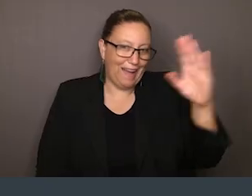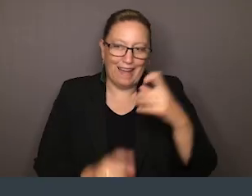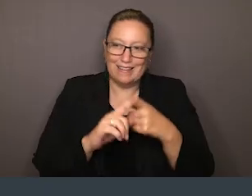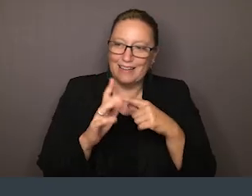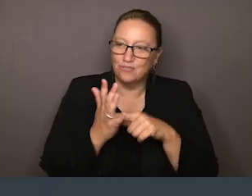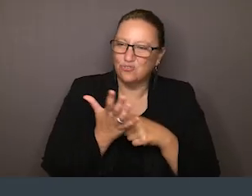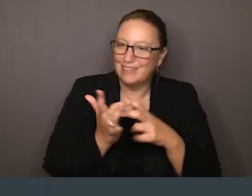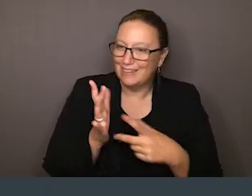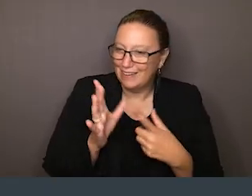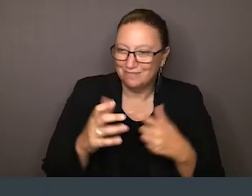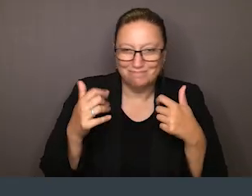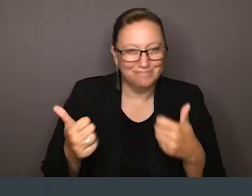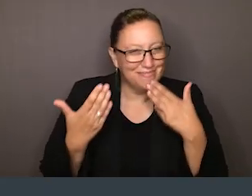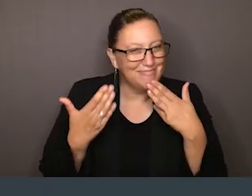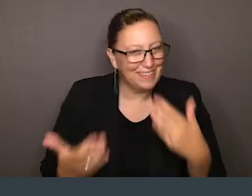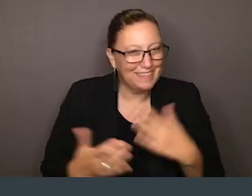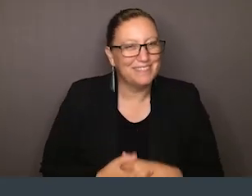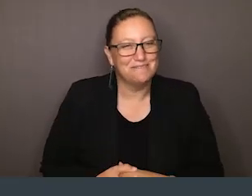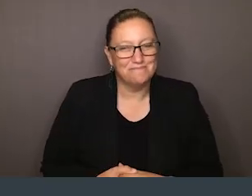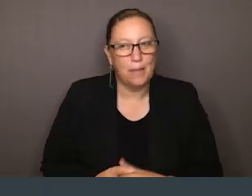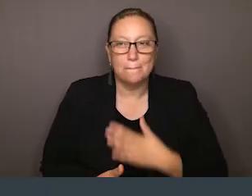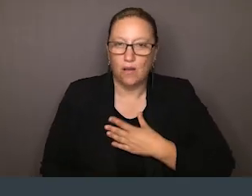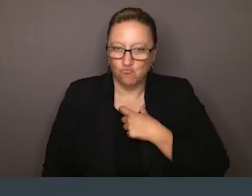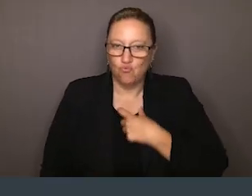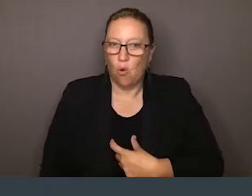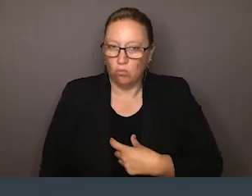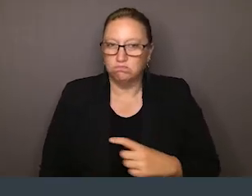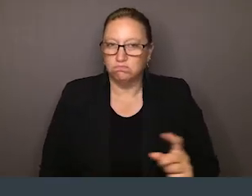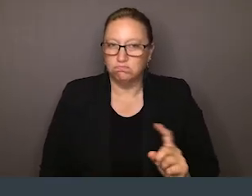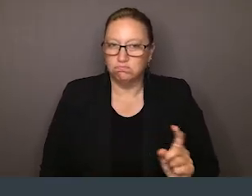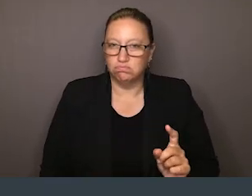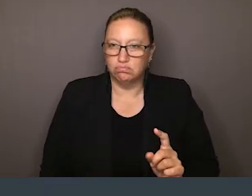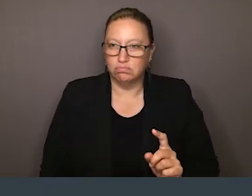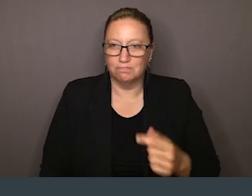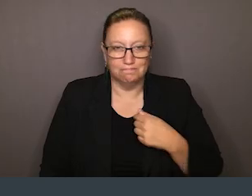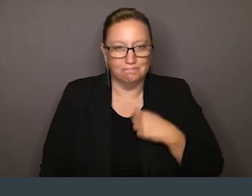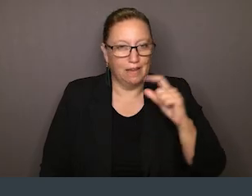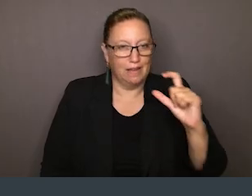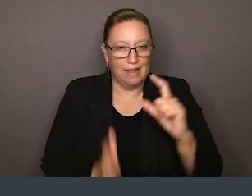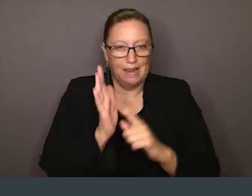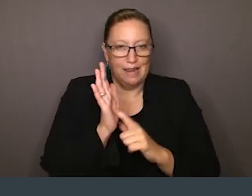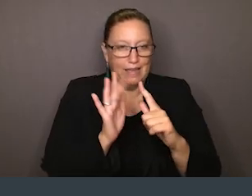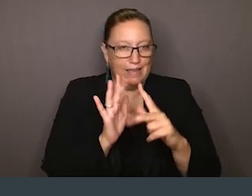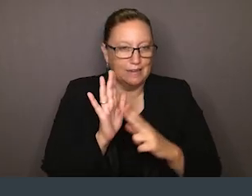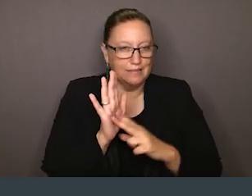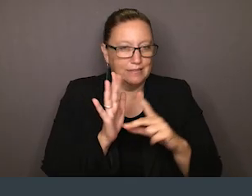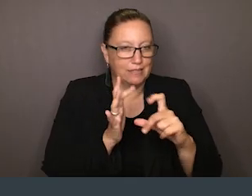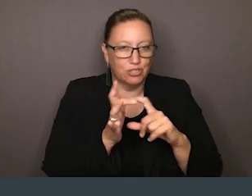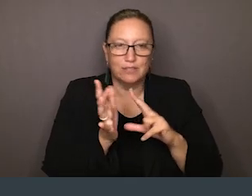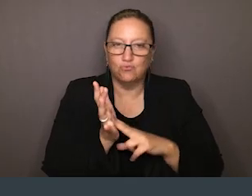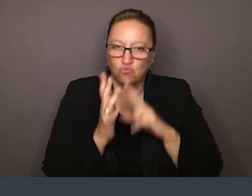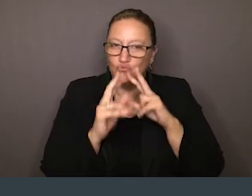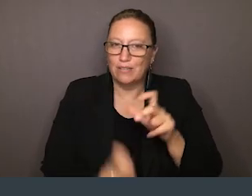Hi, Katrina. Yes, thank you so much. My role at the centre is as a clinician